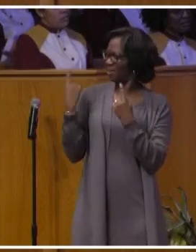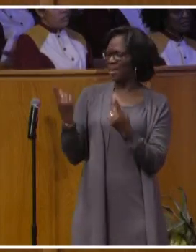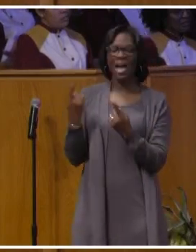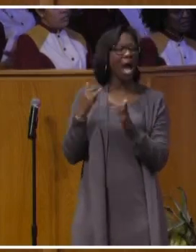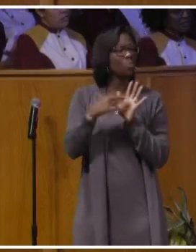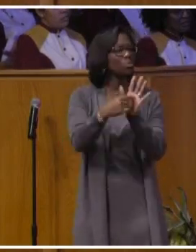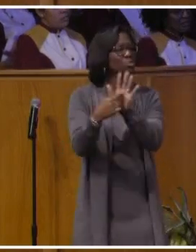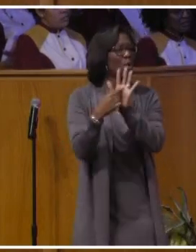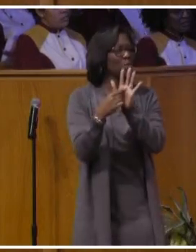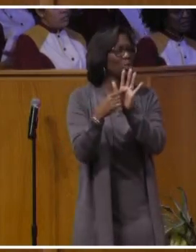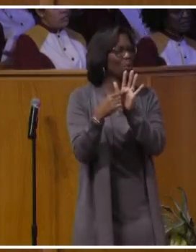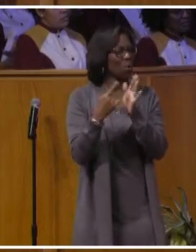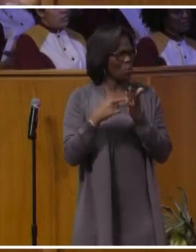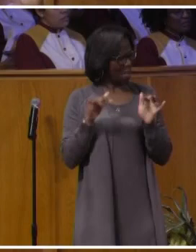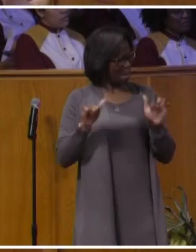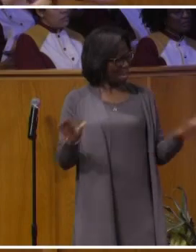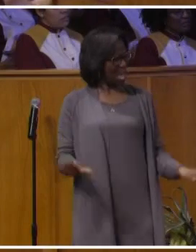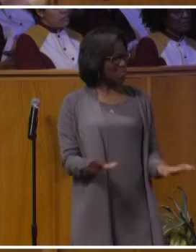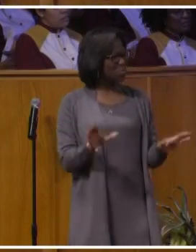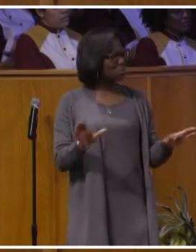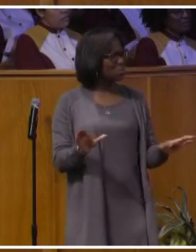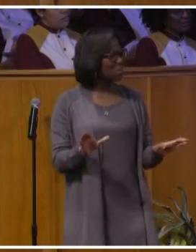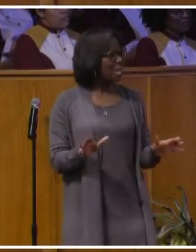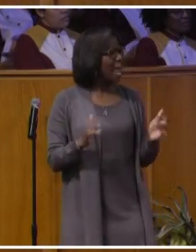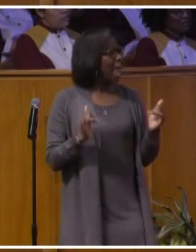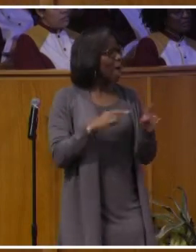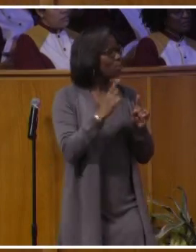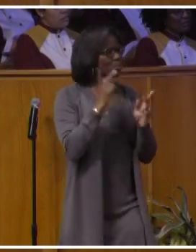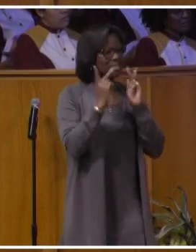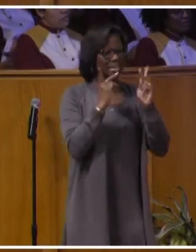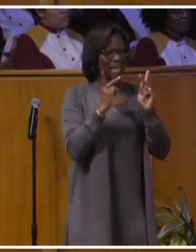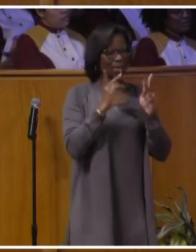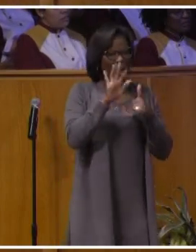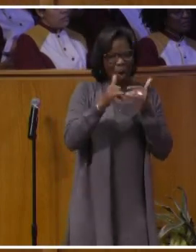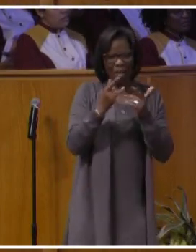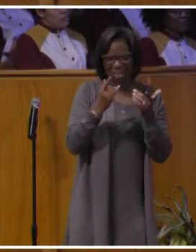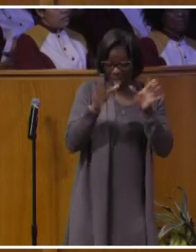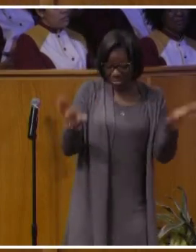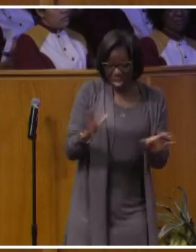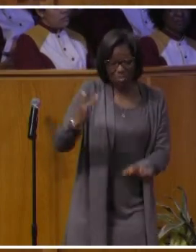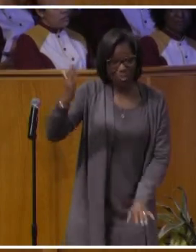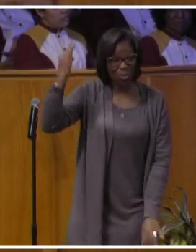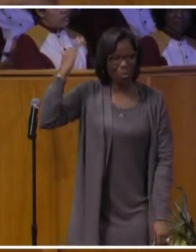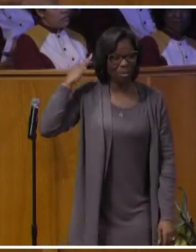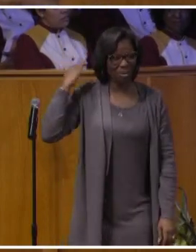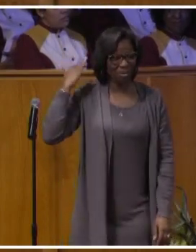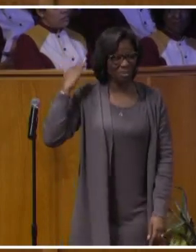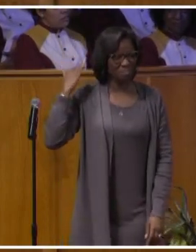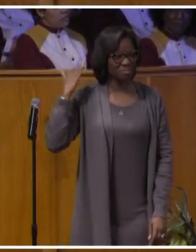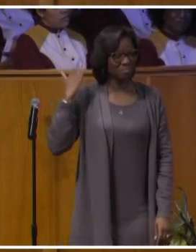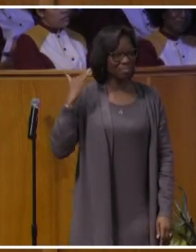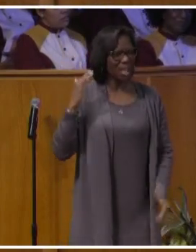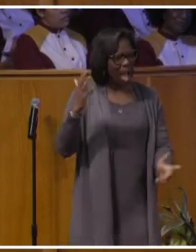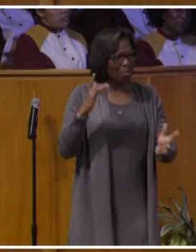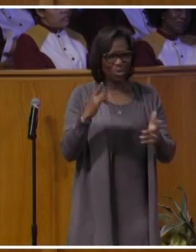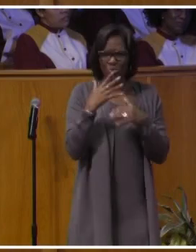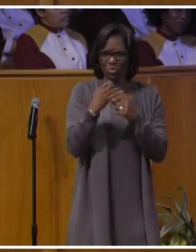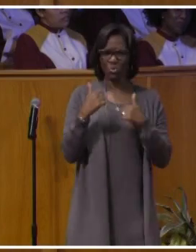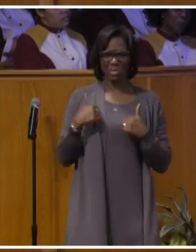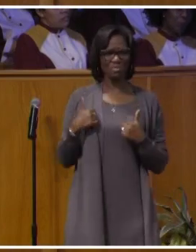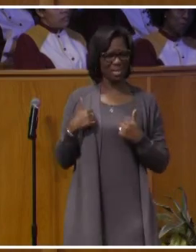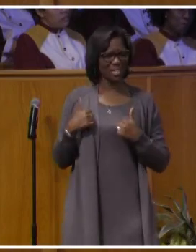you what I'm able to do. And when you see what I'm able to do, I want you to trust